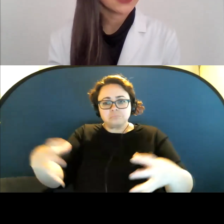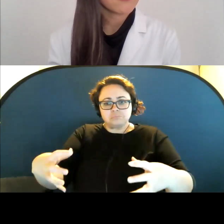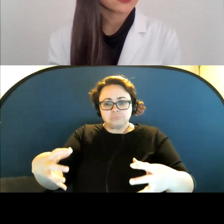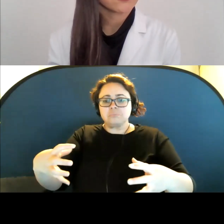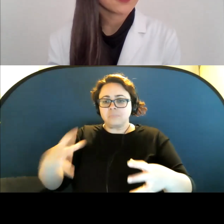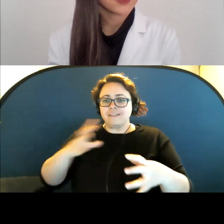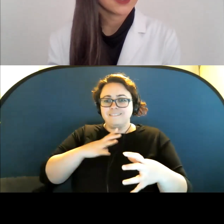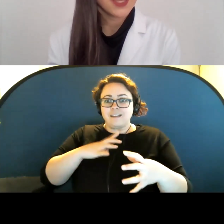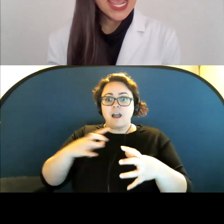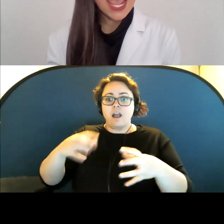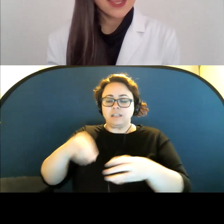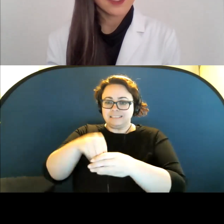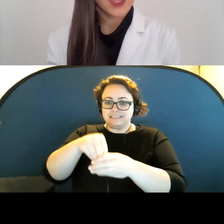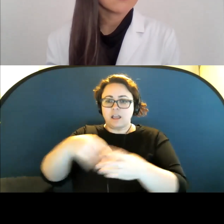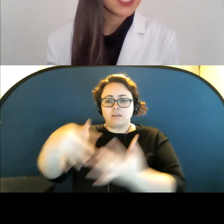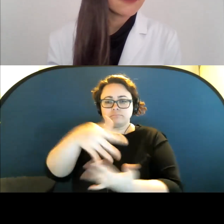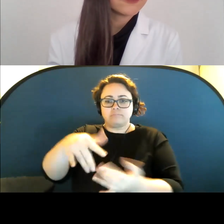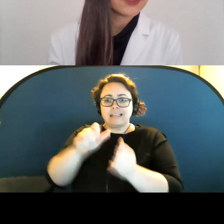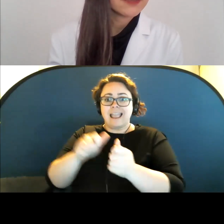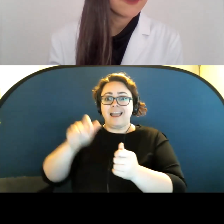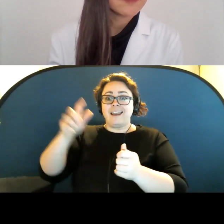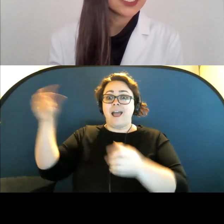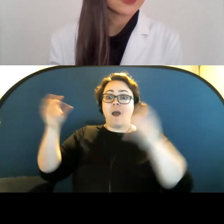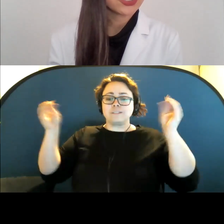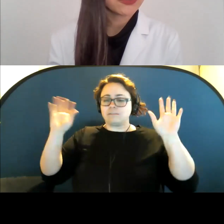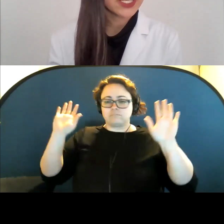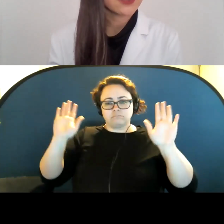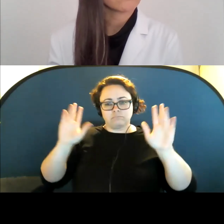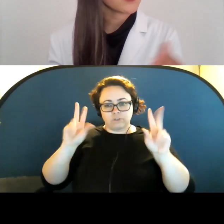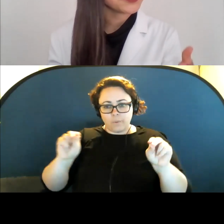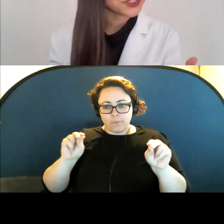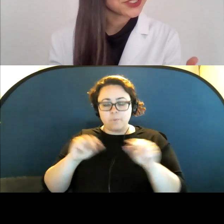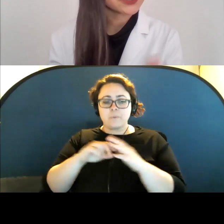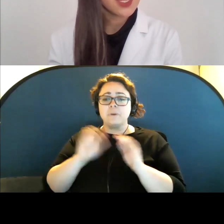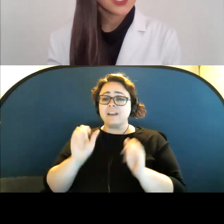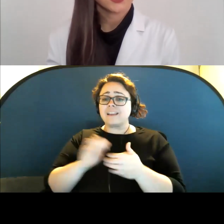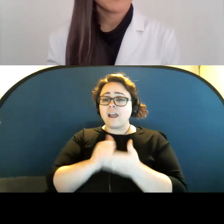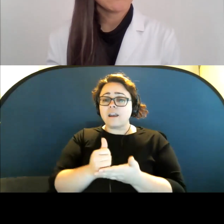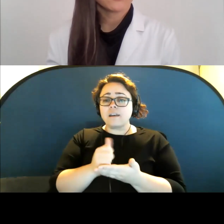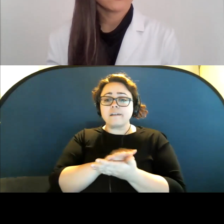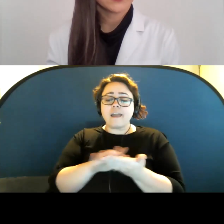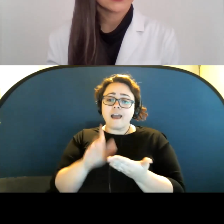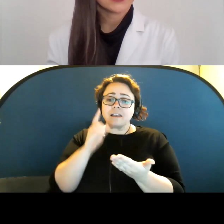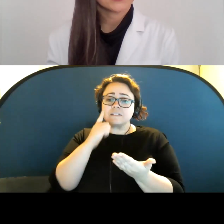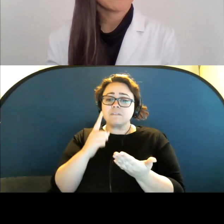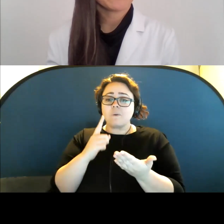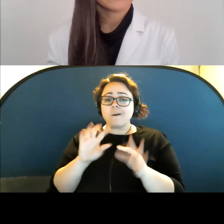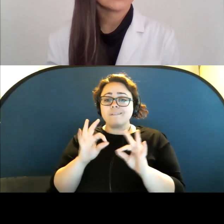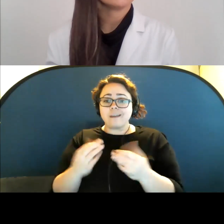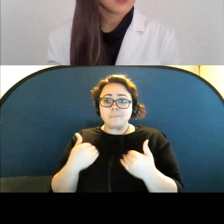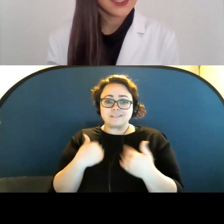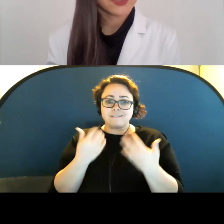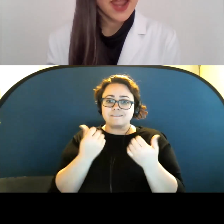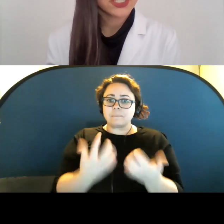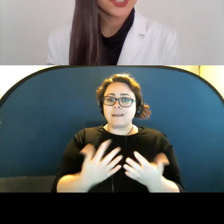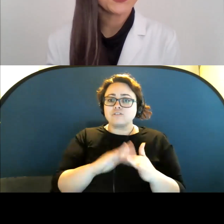allowing interaction within. And that can be helpful in families with children or elders, people who really